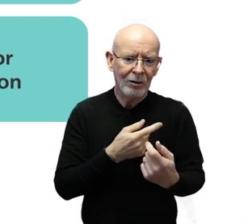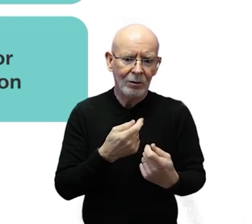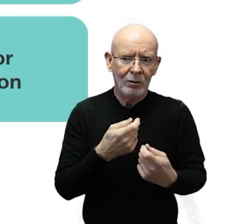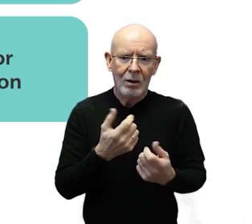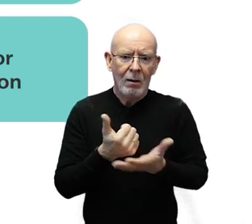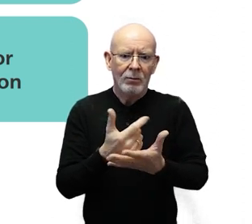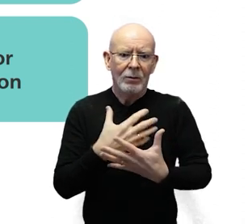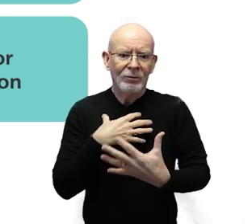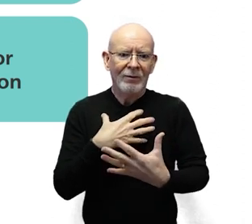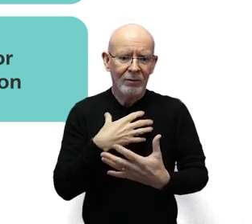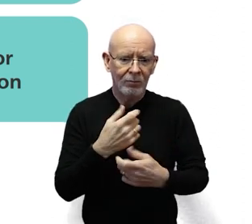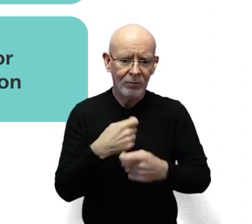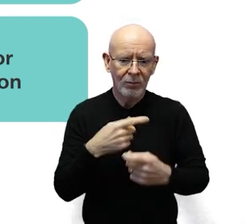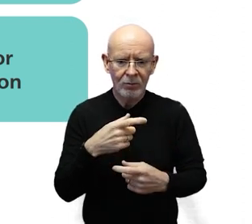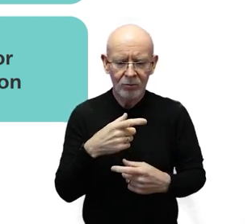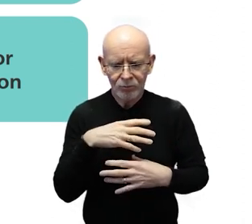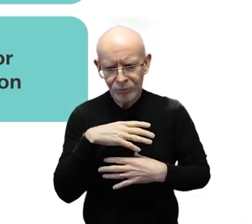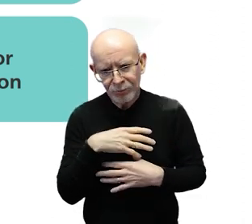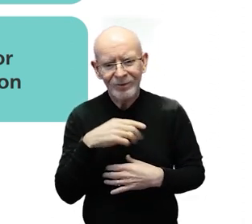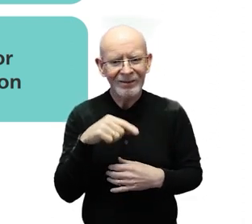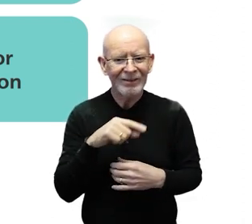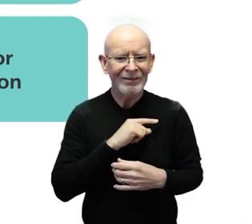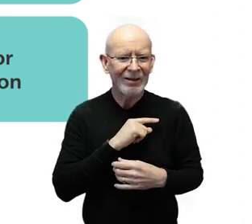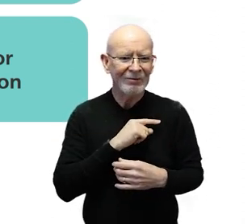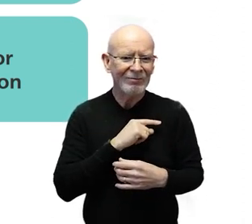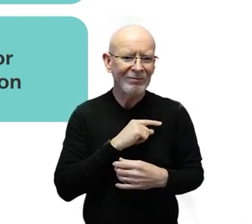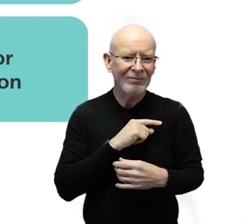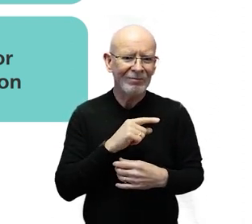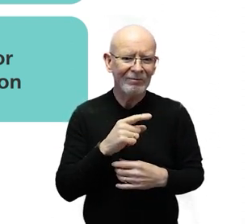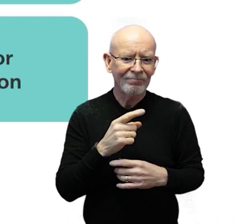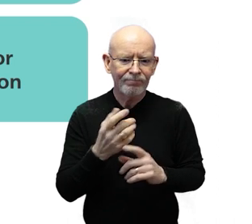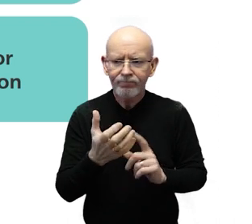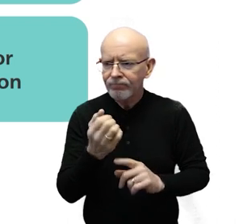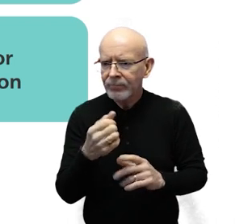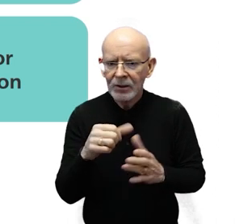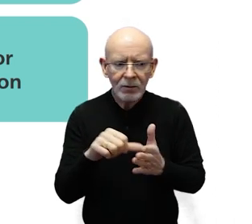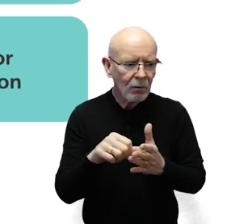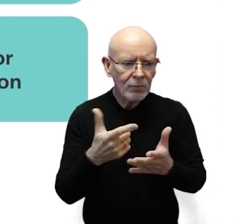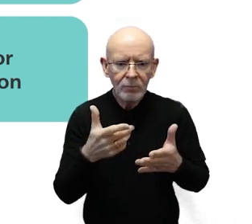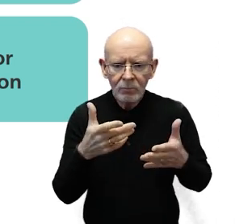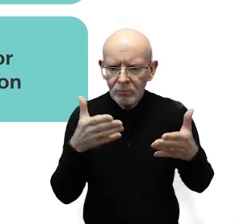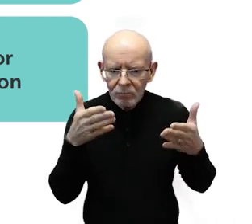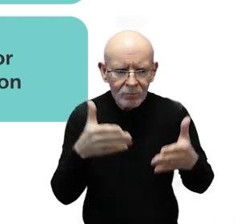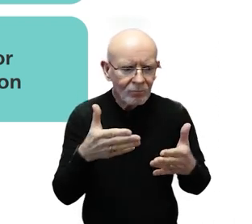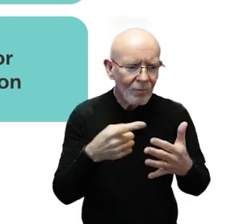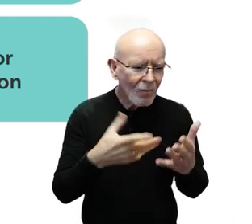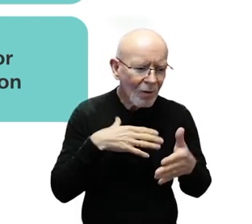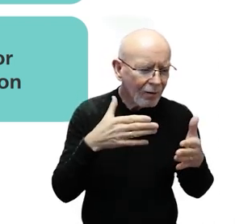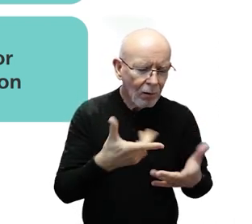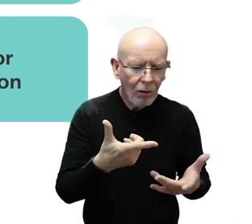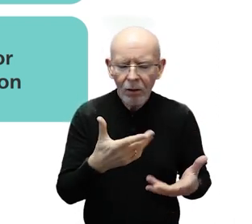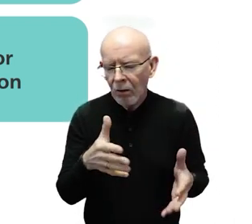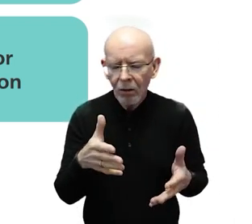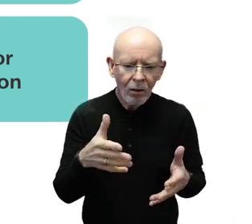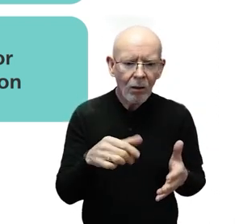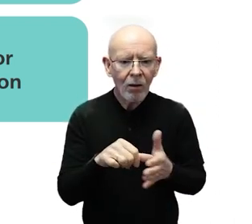less energy for other activities, and you may also find that you have difficulty concentrating on tasks. Chest pain.